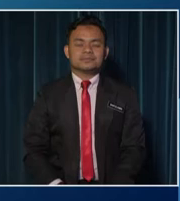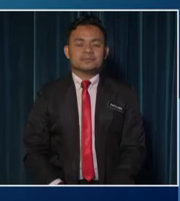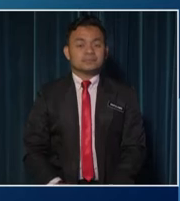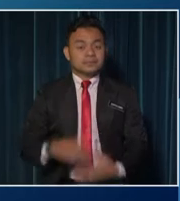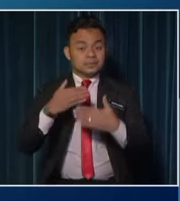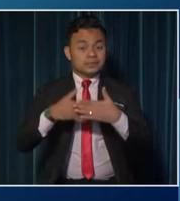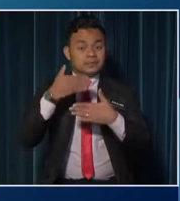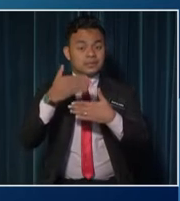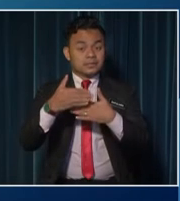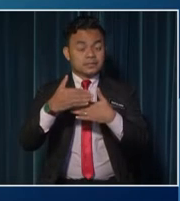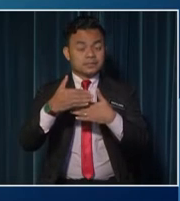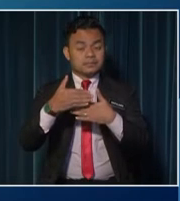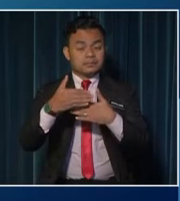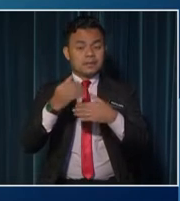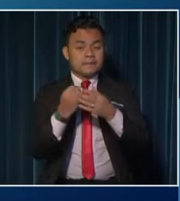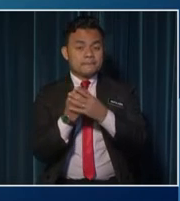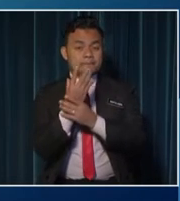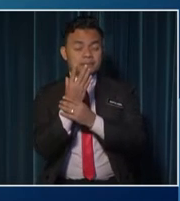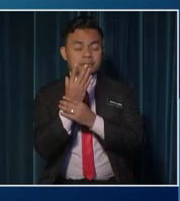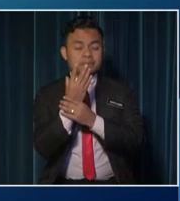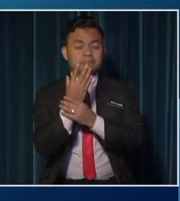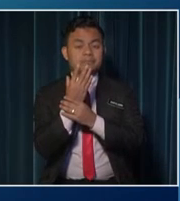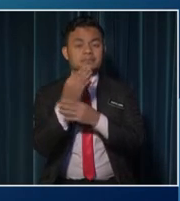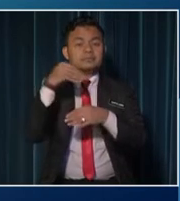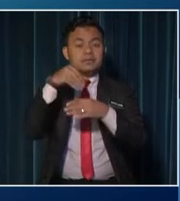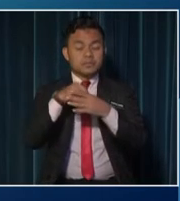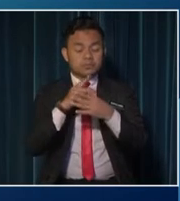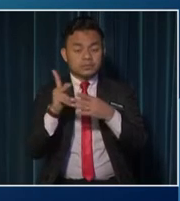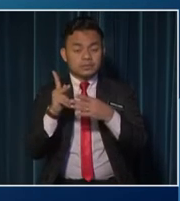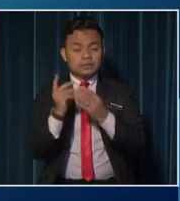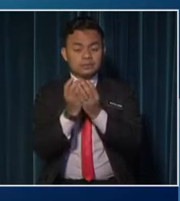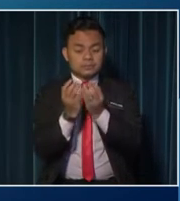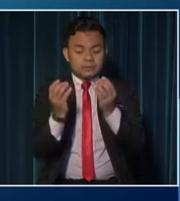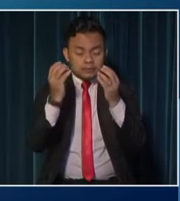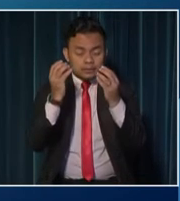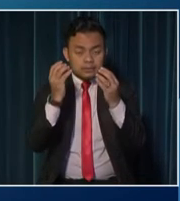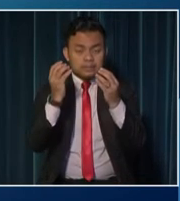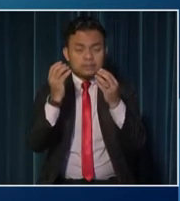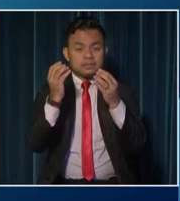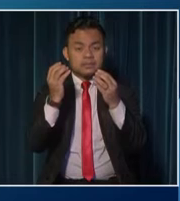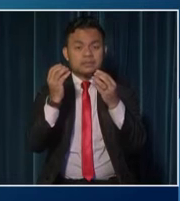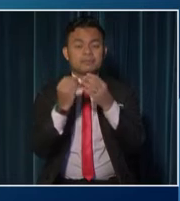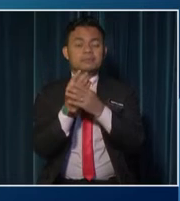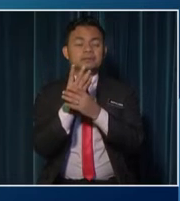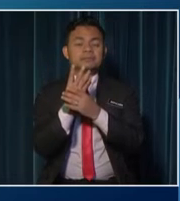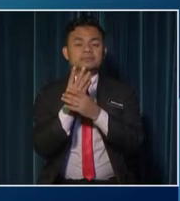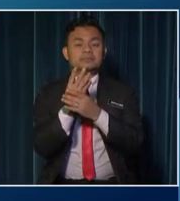Next, the bulb should be fastened onto the bulb holder correctly.